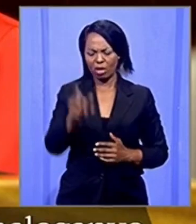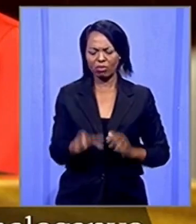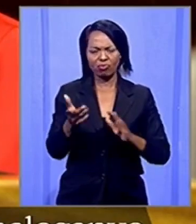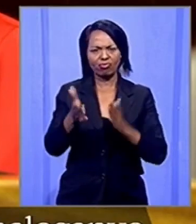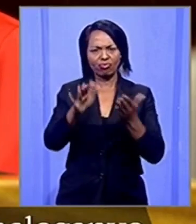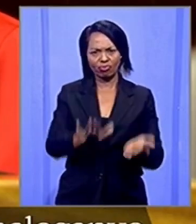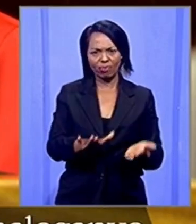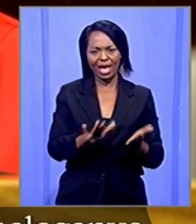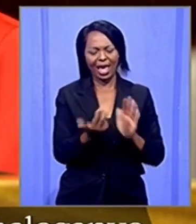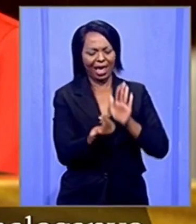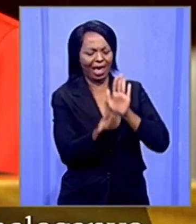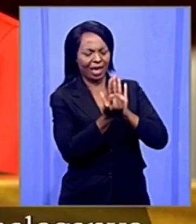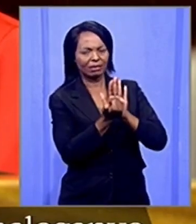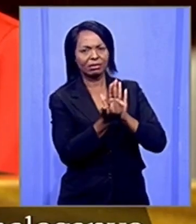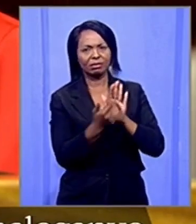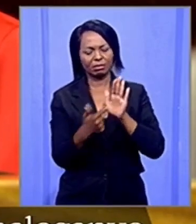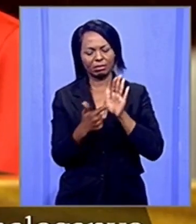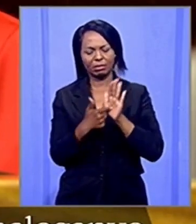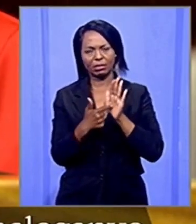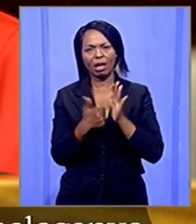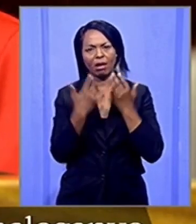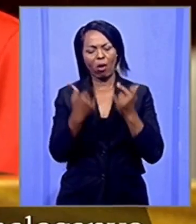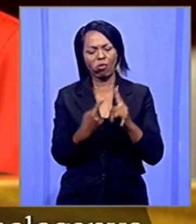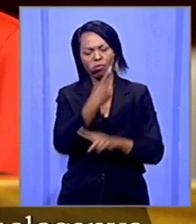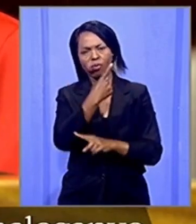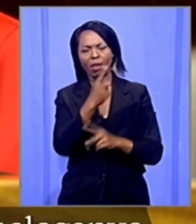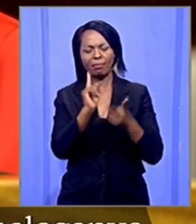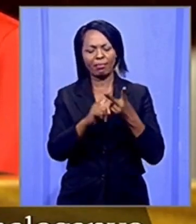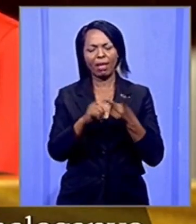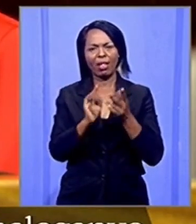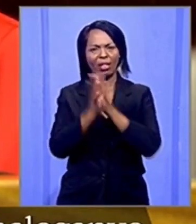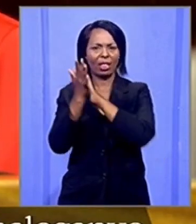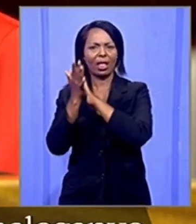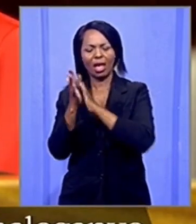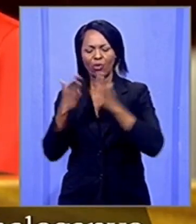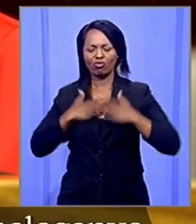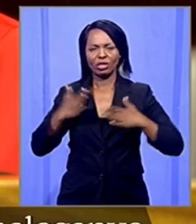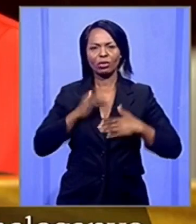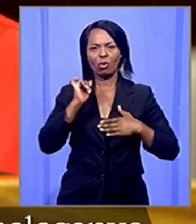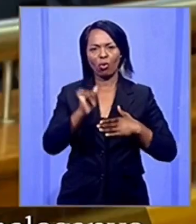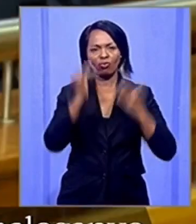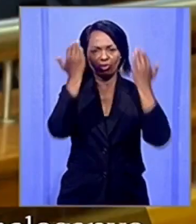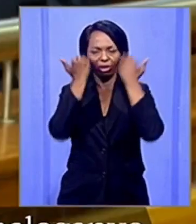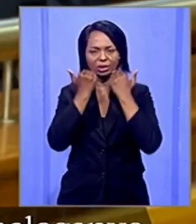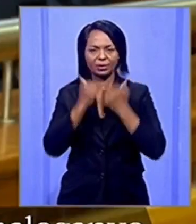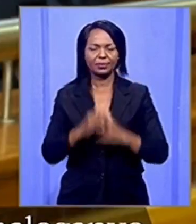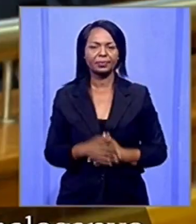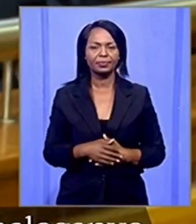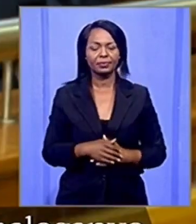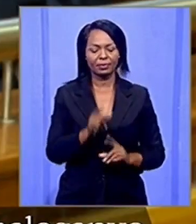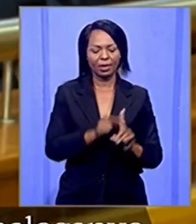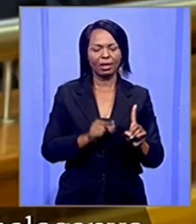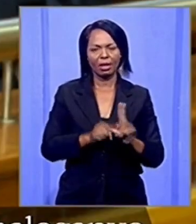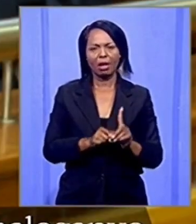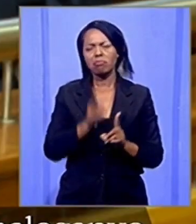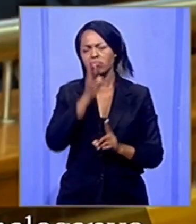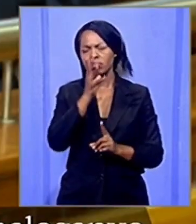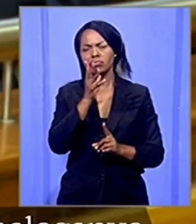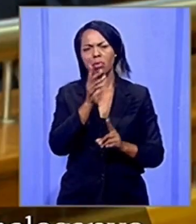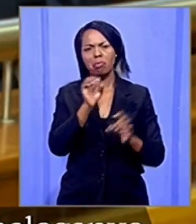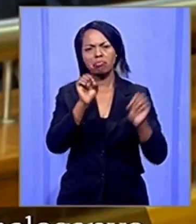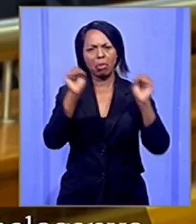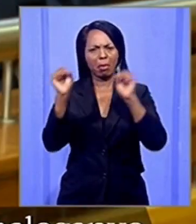which acts defeated and or obstructed the administration of justice. Mkhwanazi o tlhageletse thata mo